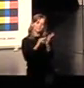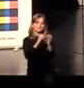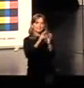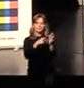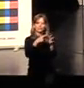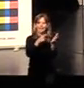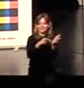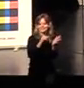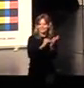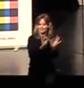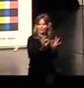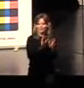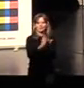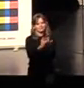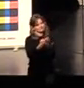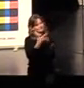participants